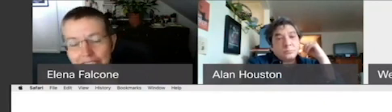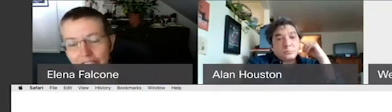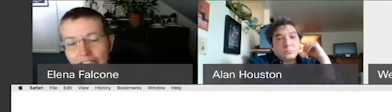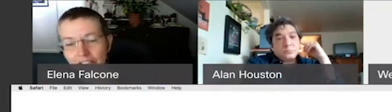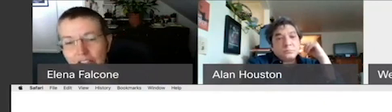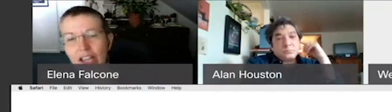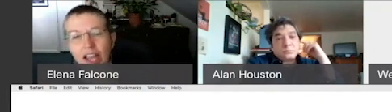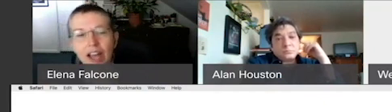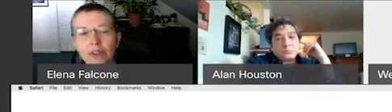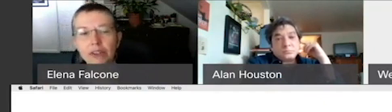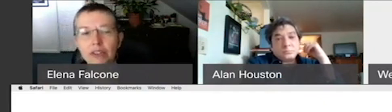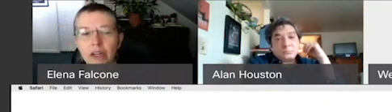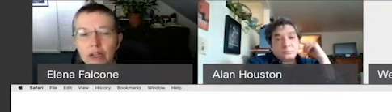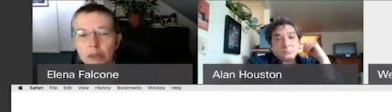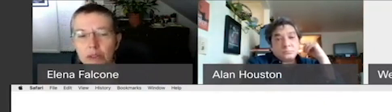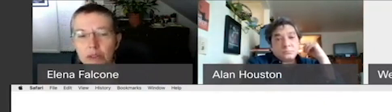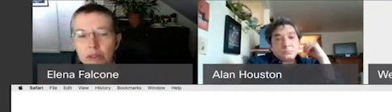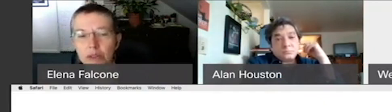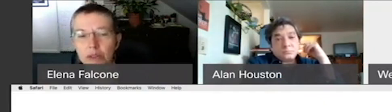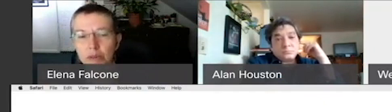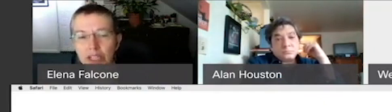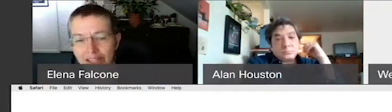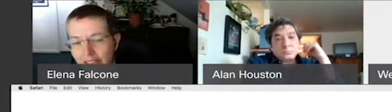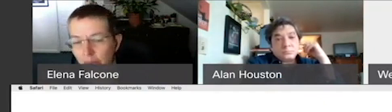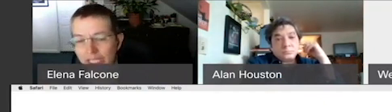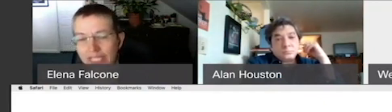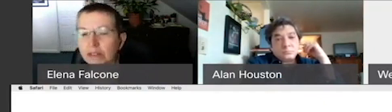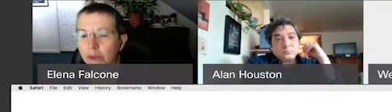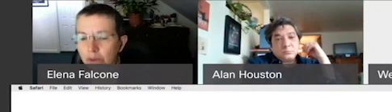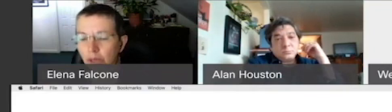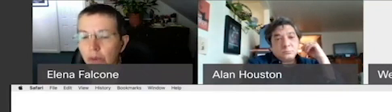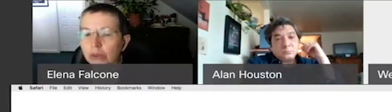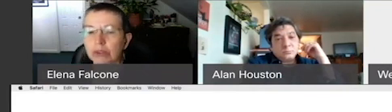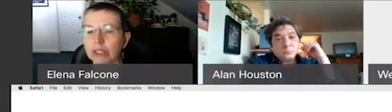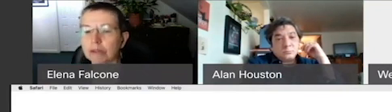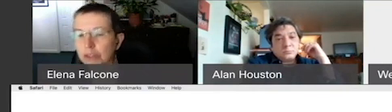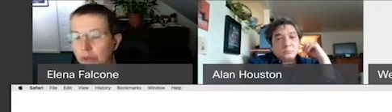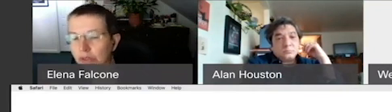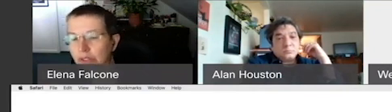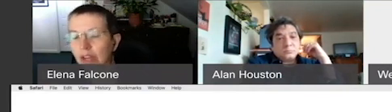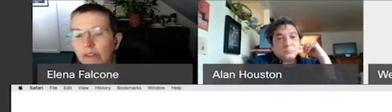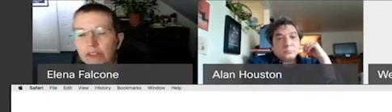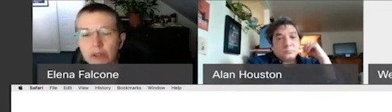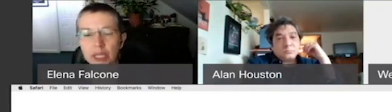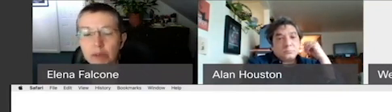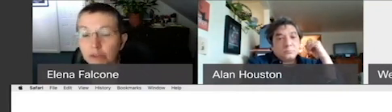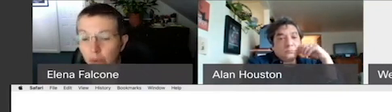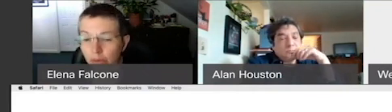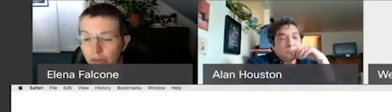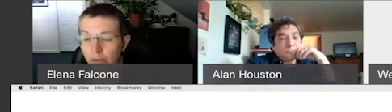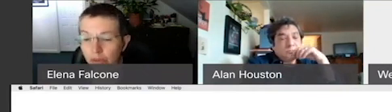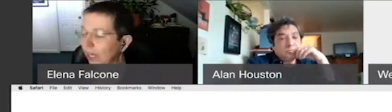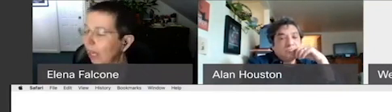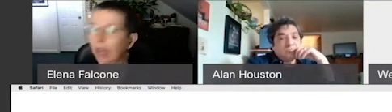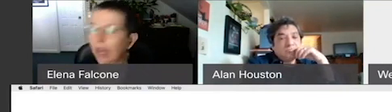COVID-19 challenges. And this is, we're constantly updating this. These are the key phone numbers. These are key resources for you to keep